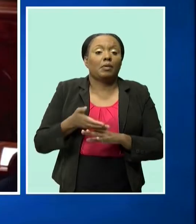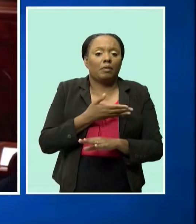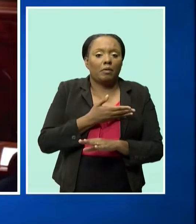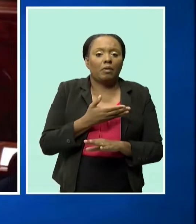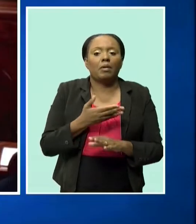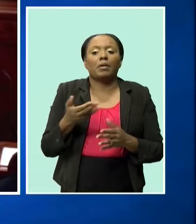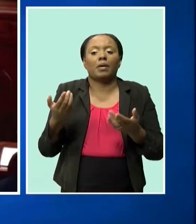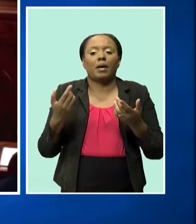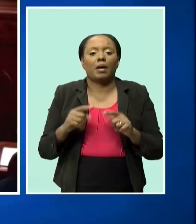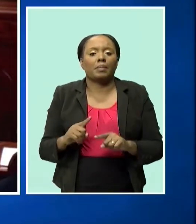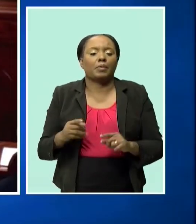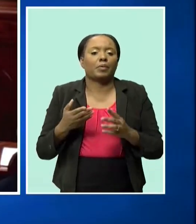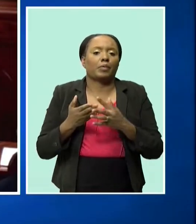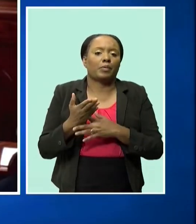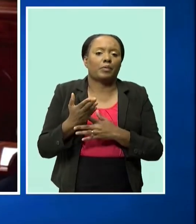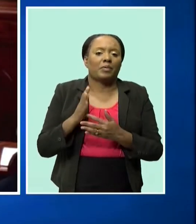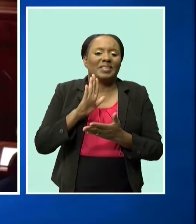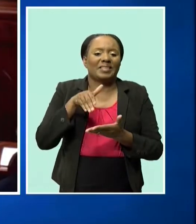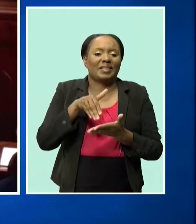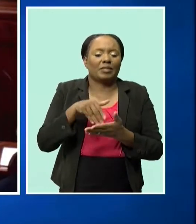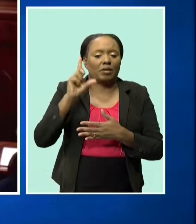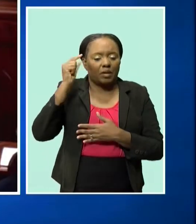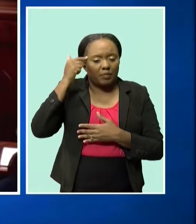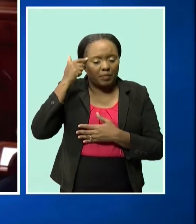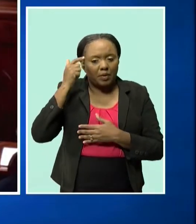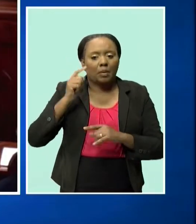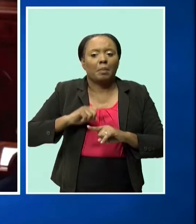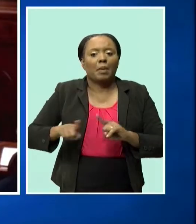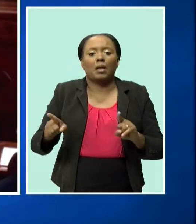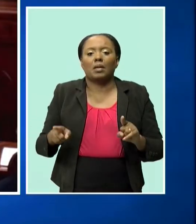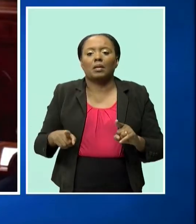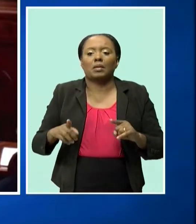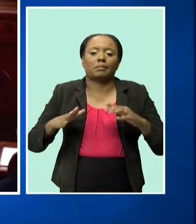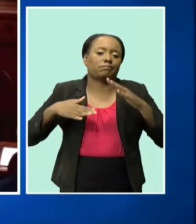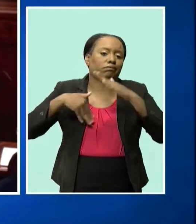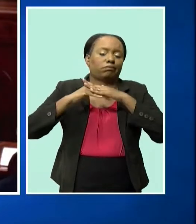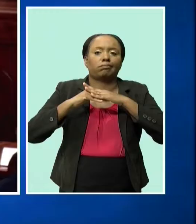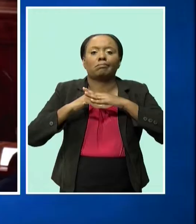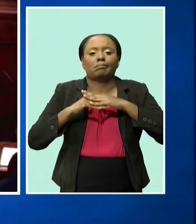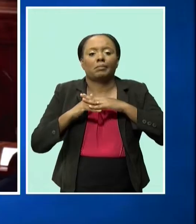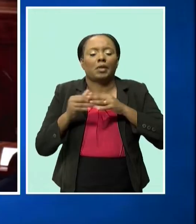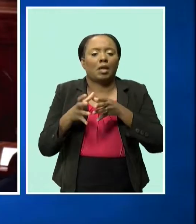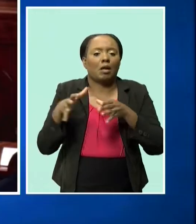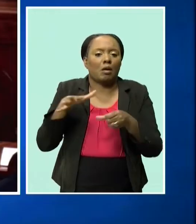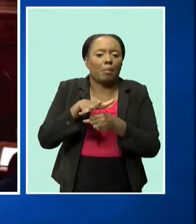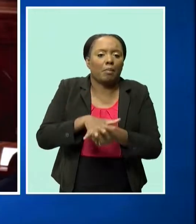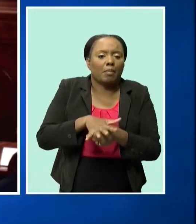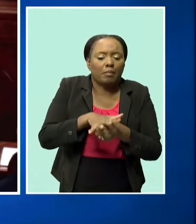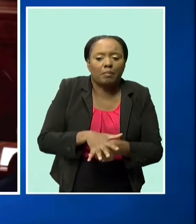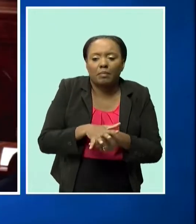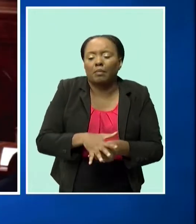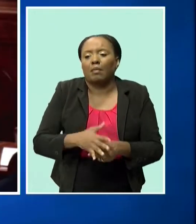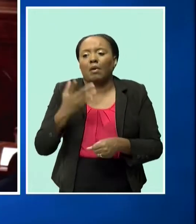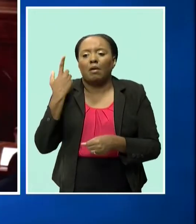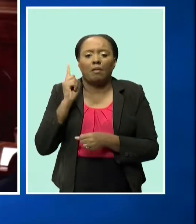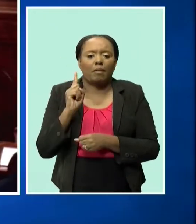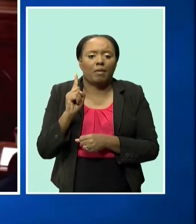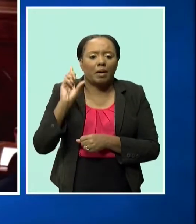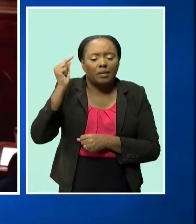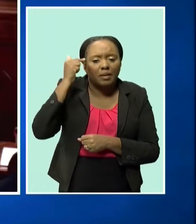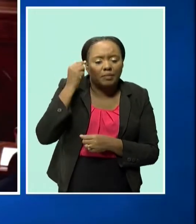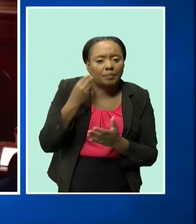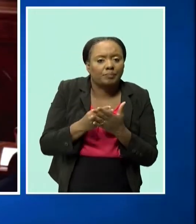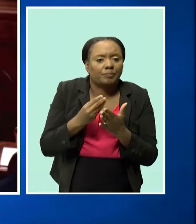comes a time that central government reaches its limit. And there are other pressures on the central government's purse. And this is